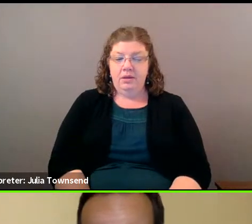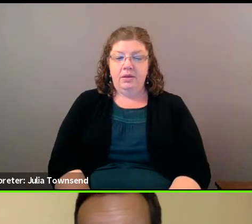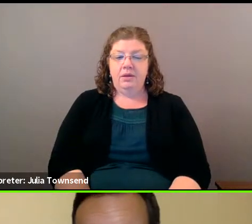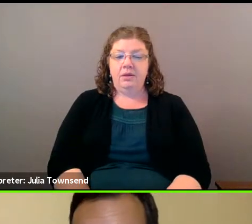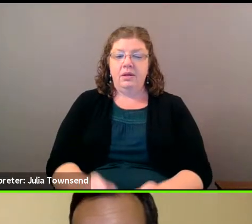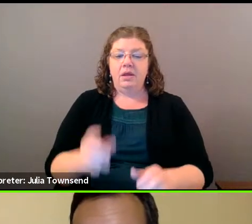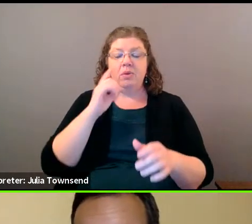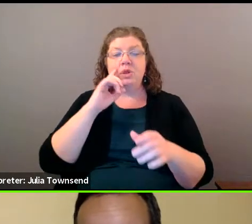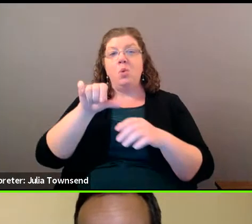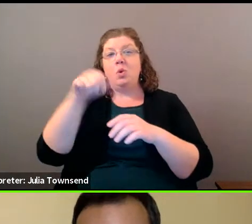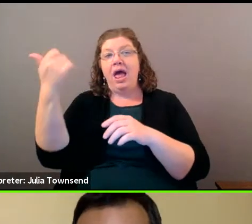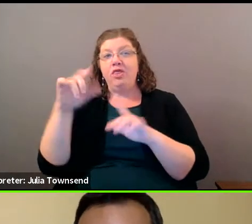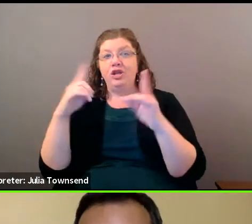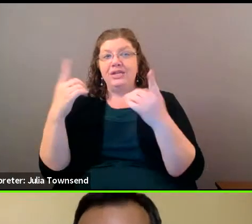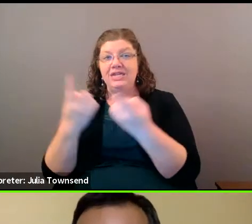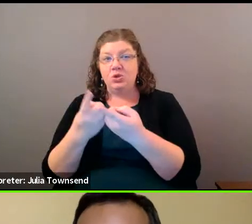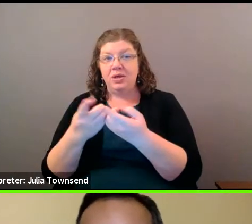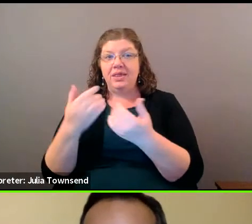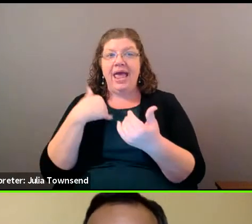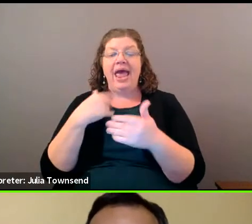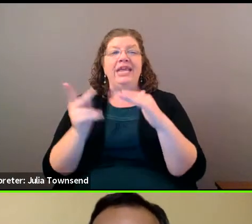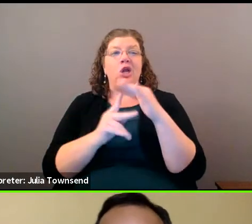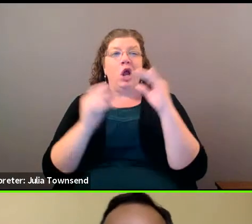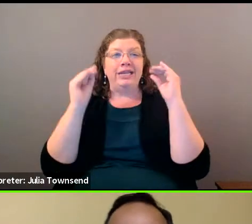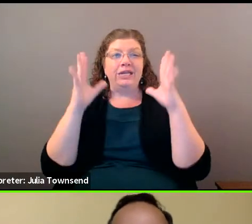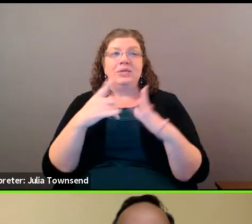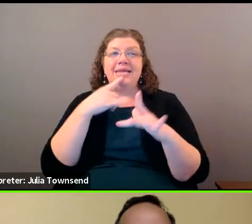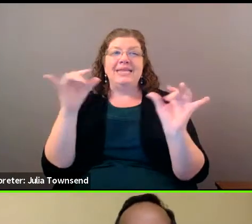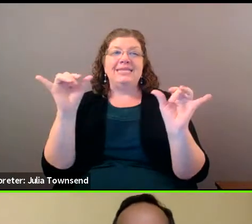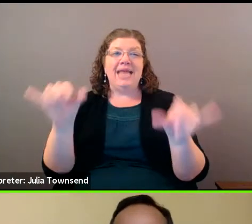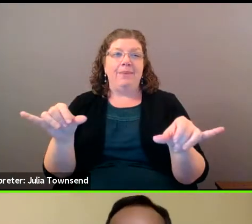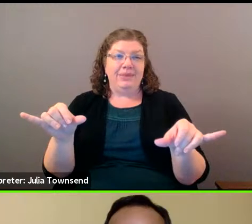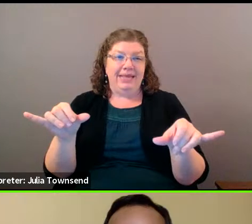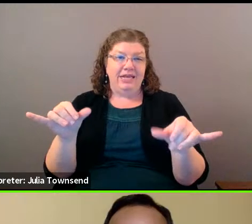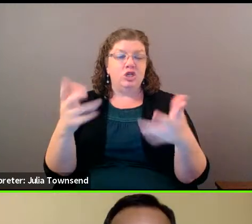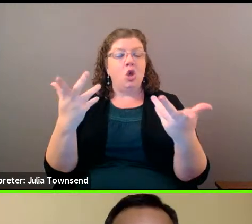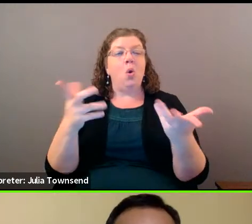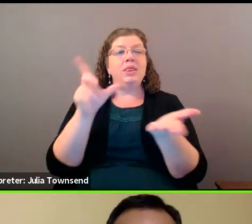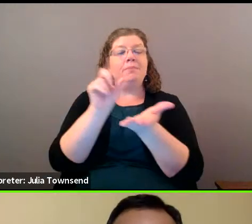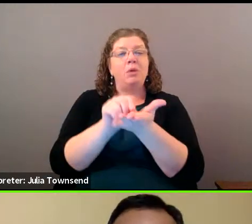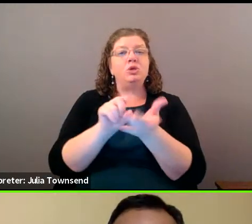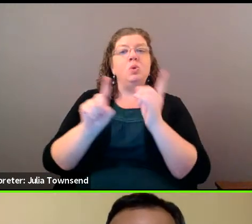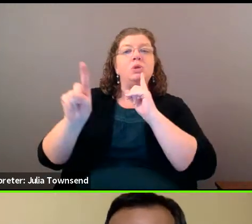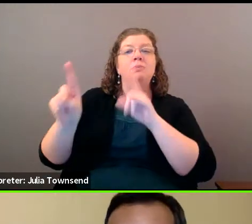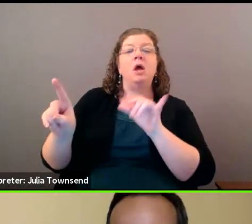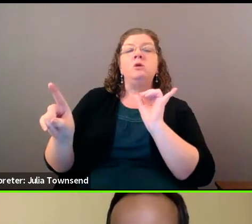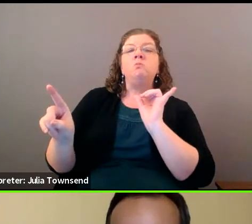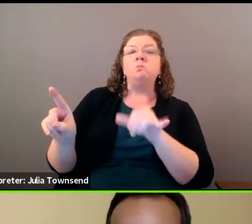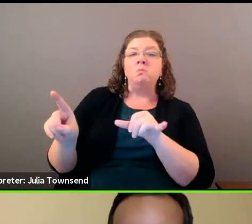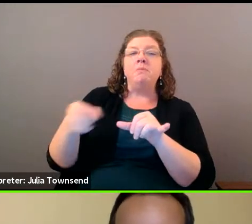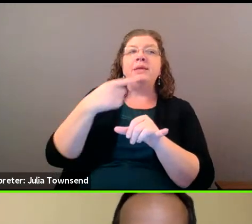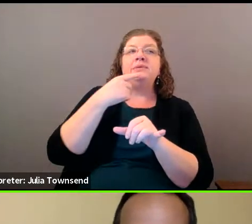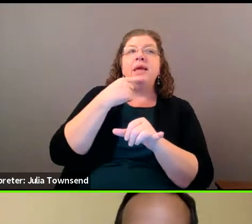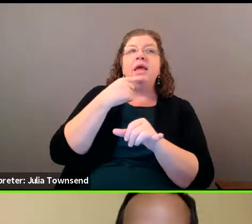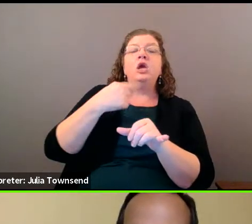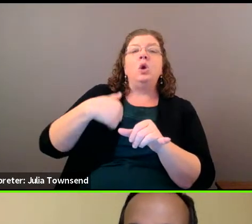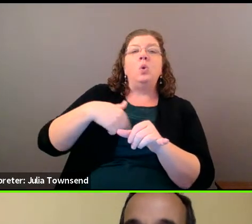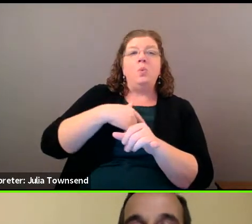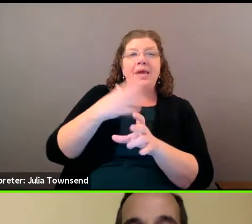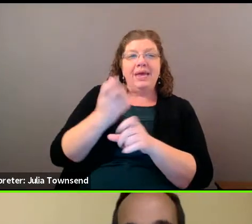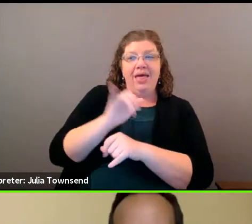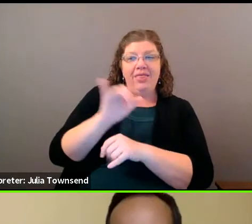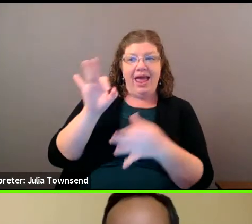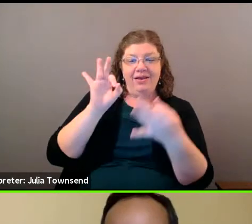there were other districts that had kindergarten teachers who said the same thing. And so the publisher responded by saying, we got that